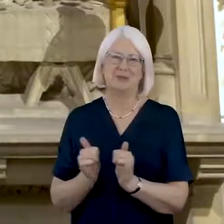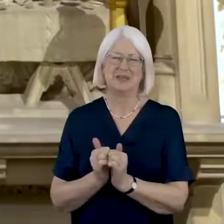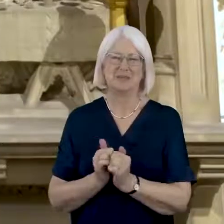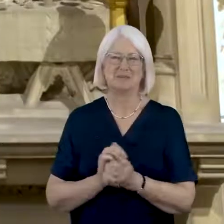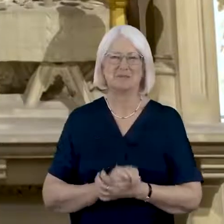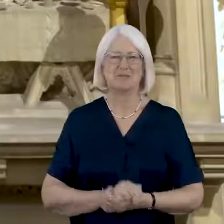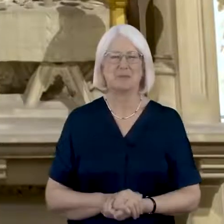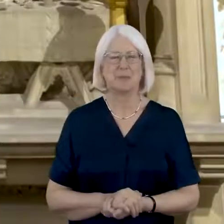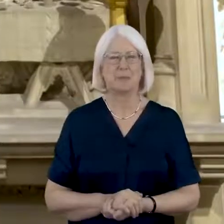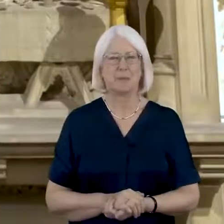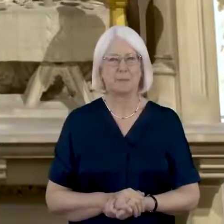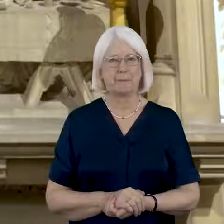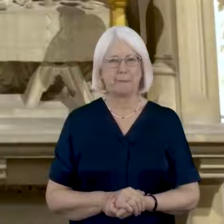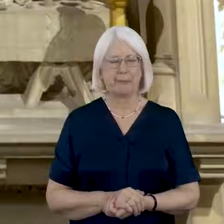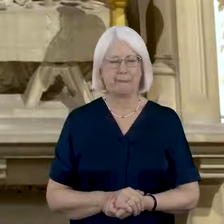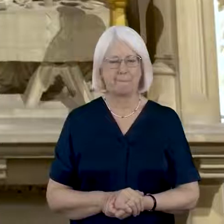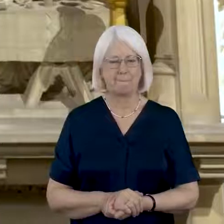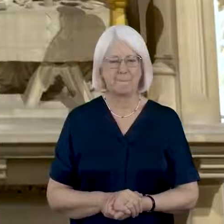Amen.